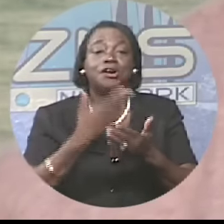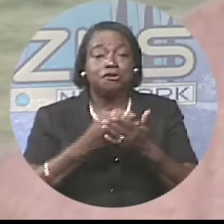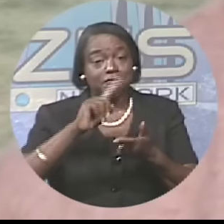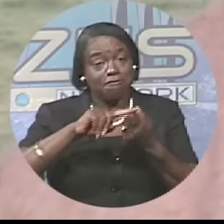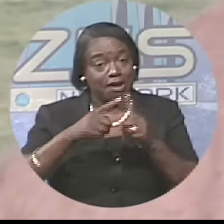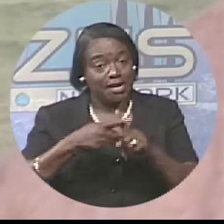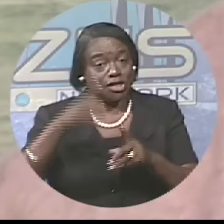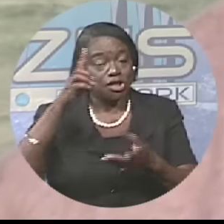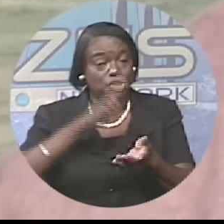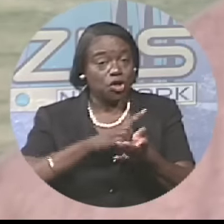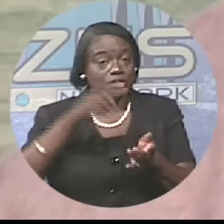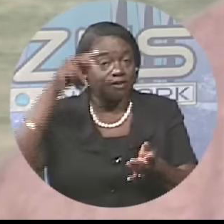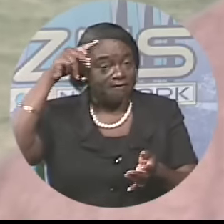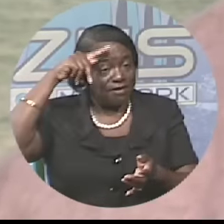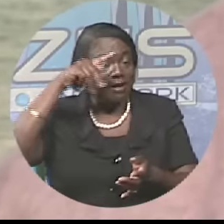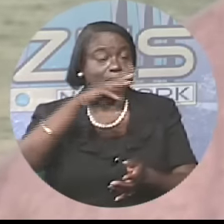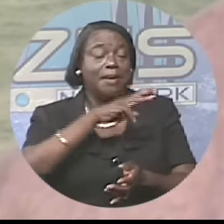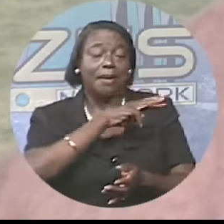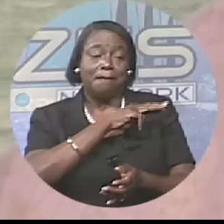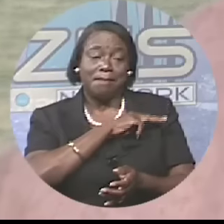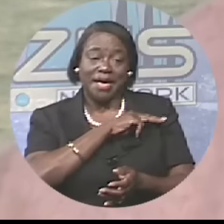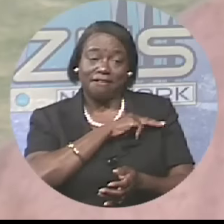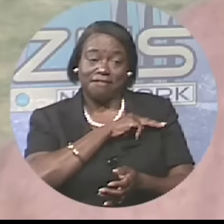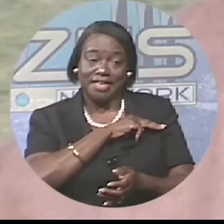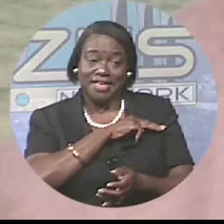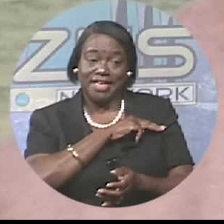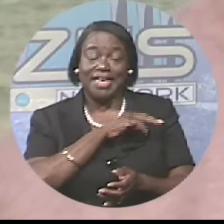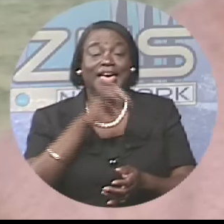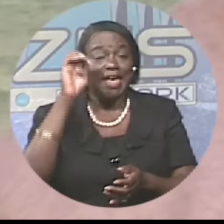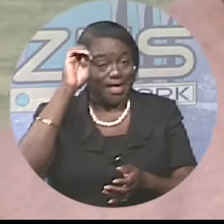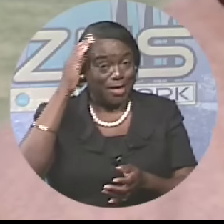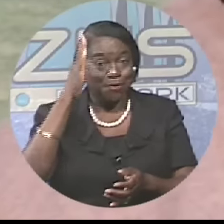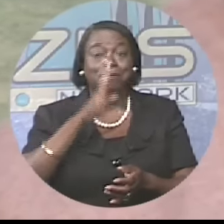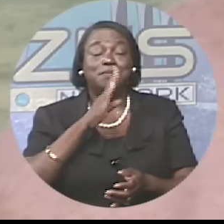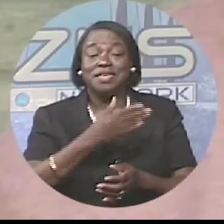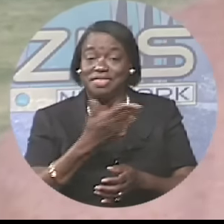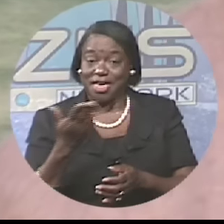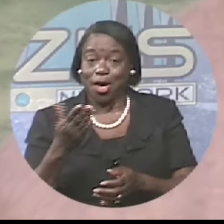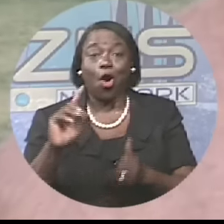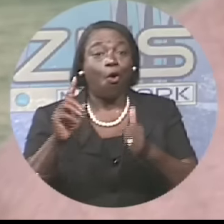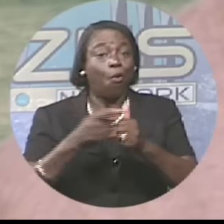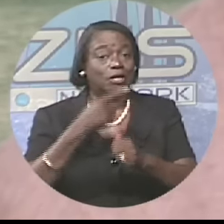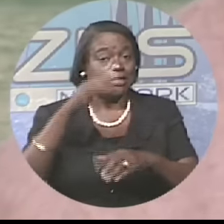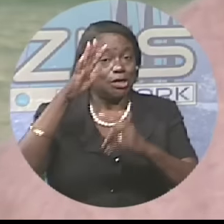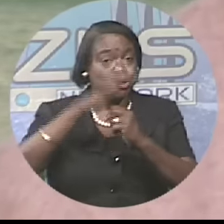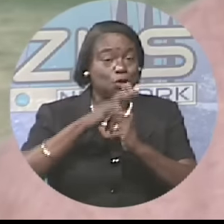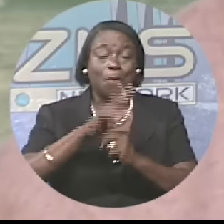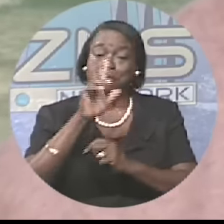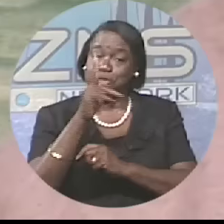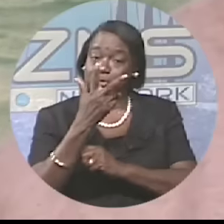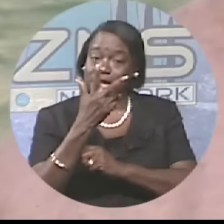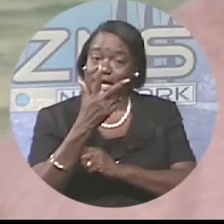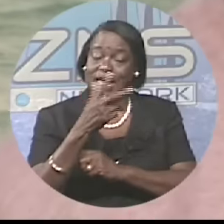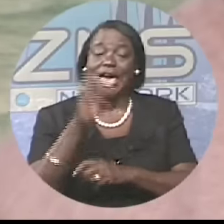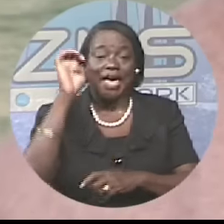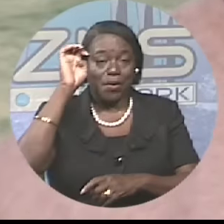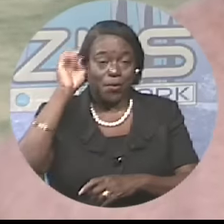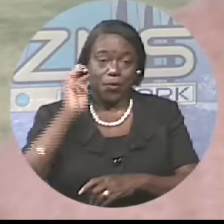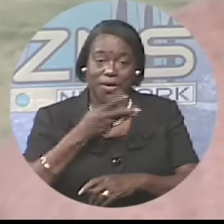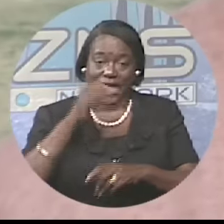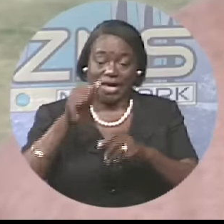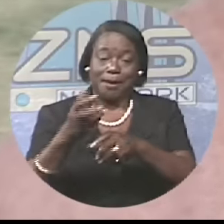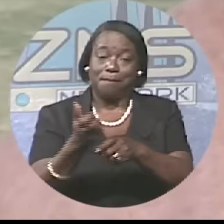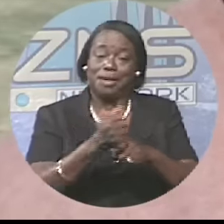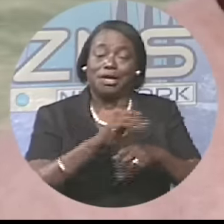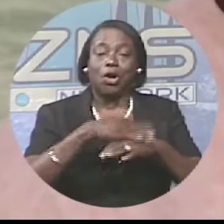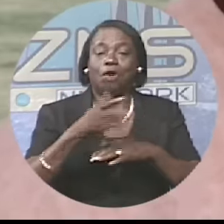again. You know, I think he's going to be there. Once he's in the top three, I said, Rev, once we be in the top three, we could pull it off. And that's my